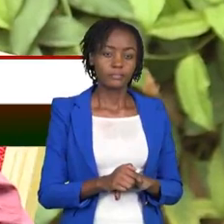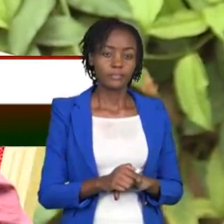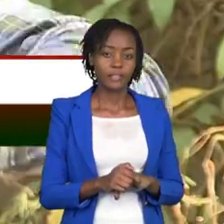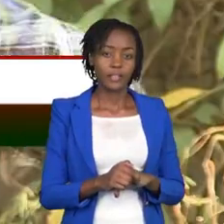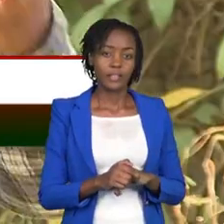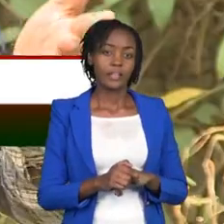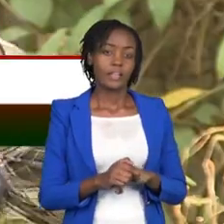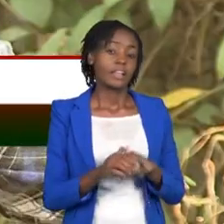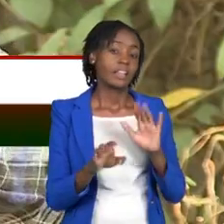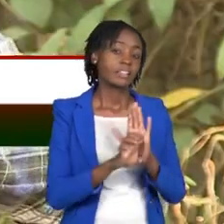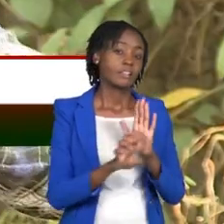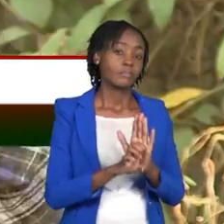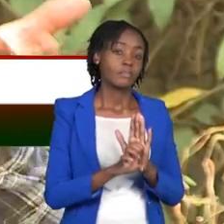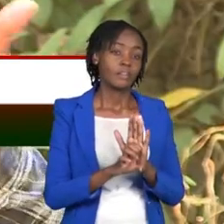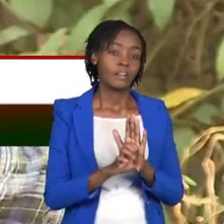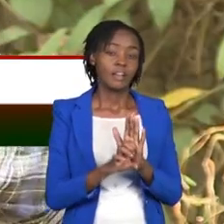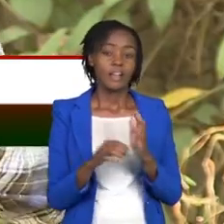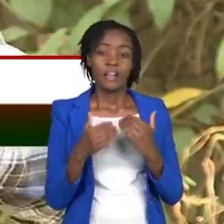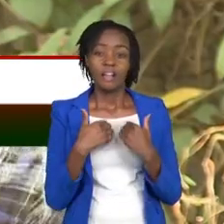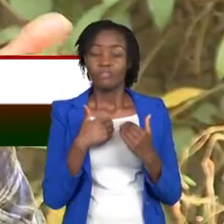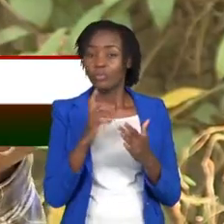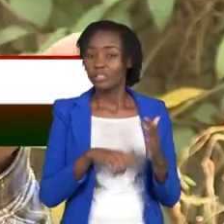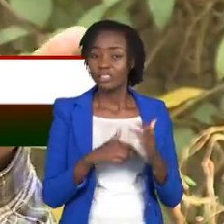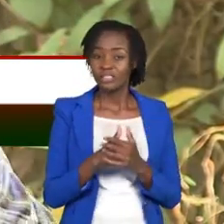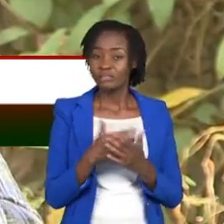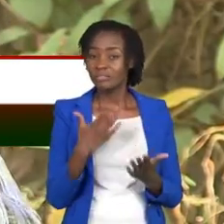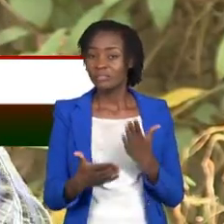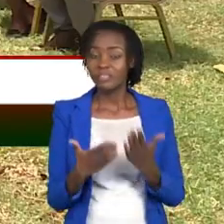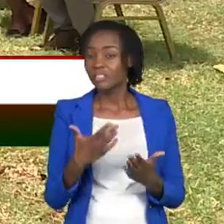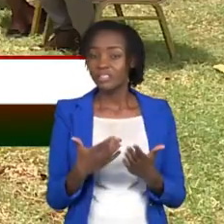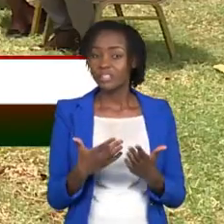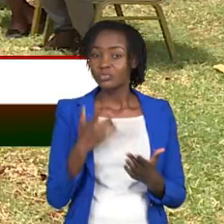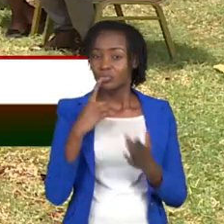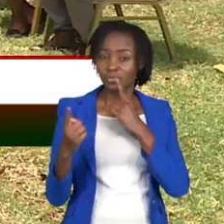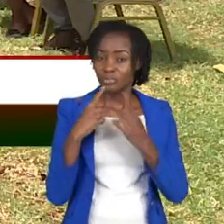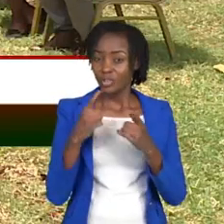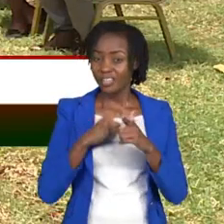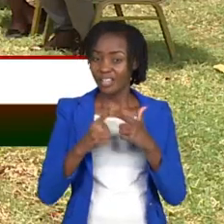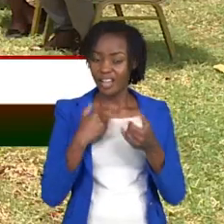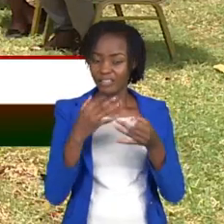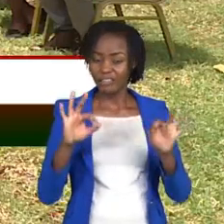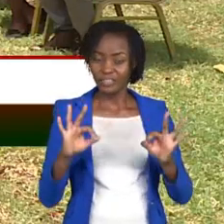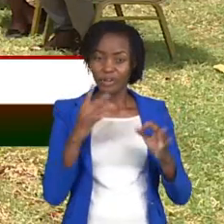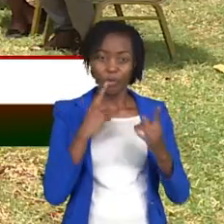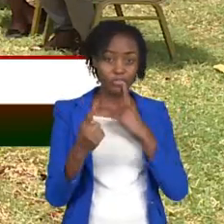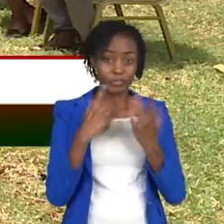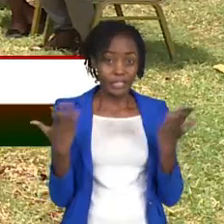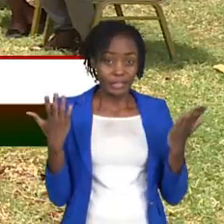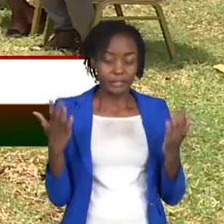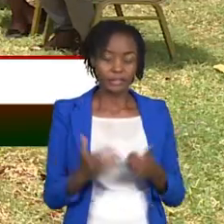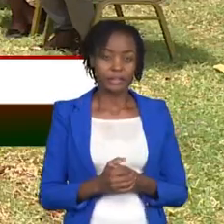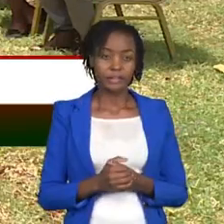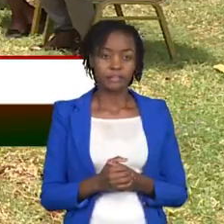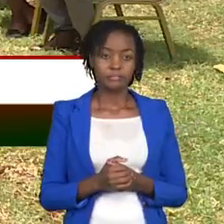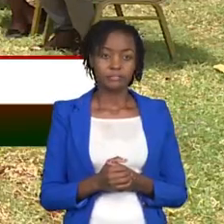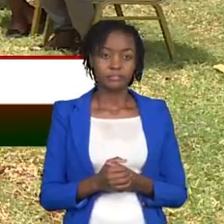someone is tweeting, go speak against. That is freedom of speech still on various forums. But then, bringing it all now to what